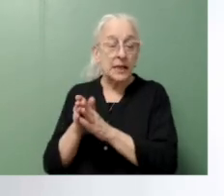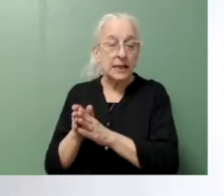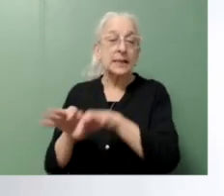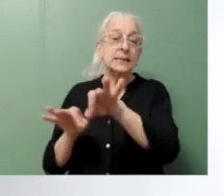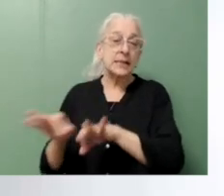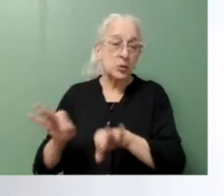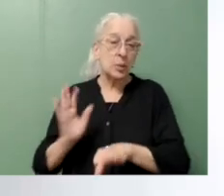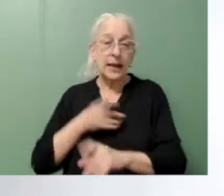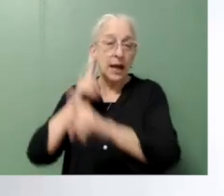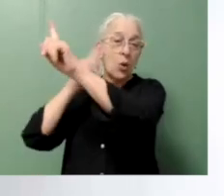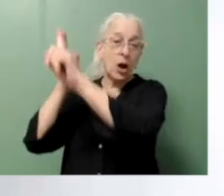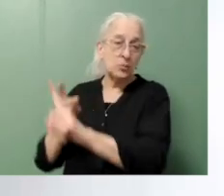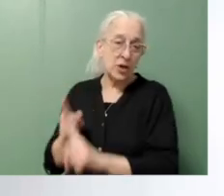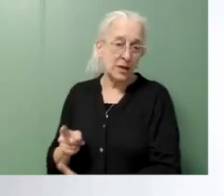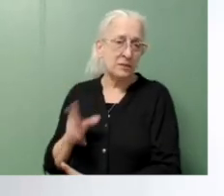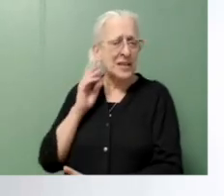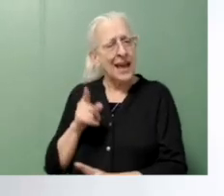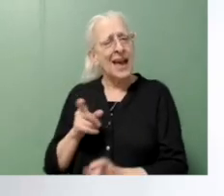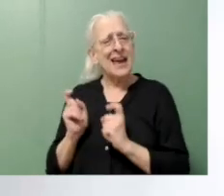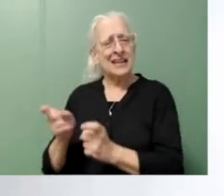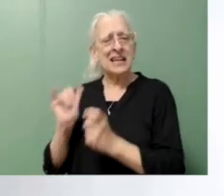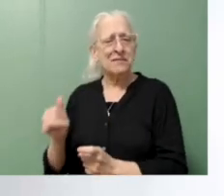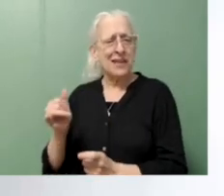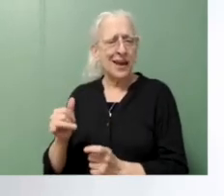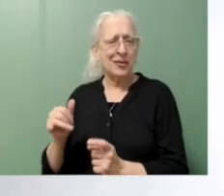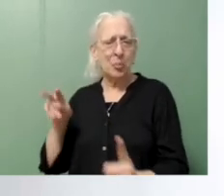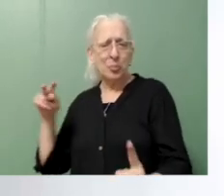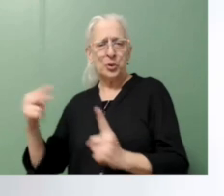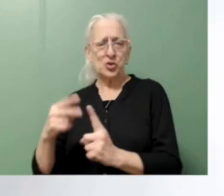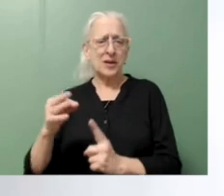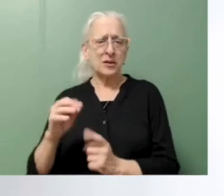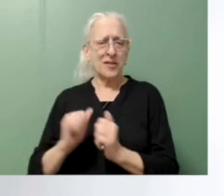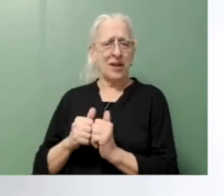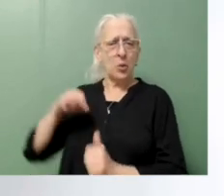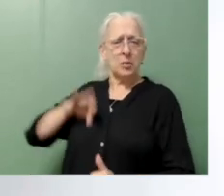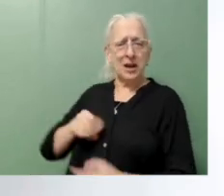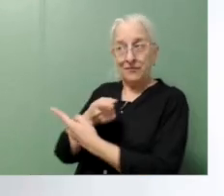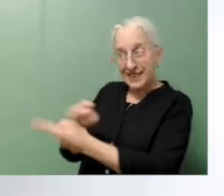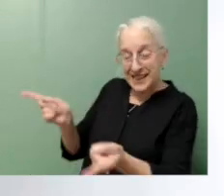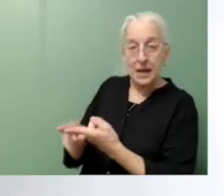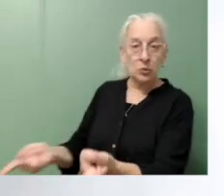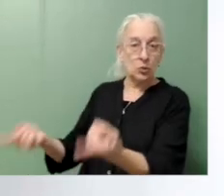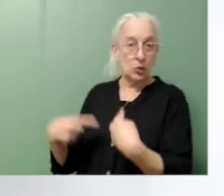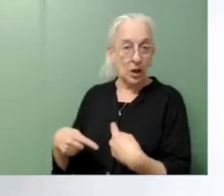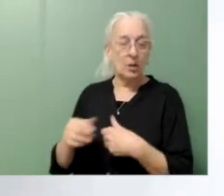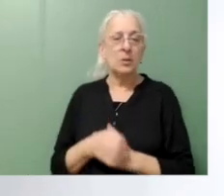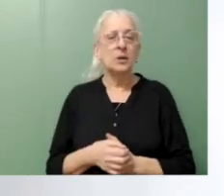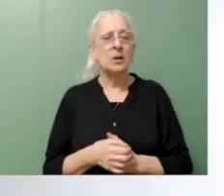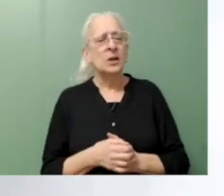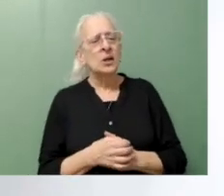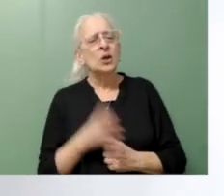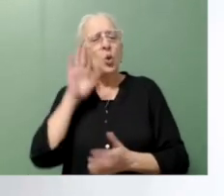and provide the what's in it for me perspective. We'll explore if we can distribute presentations